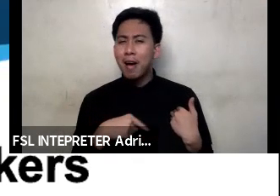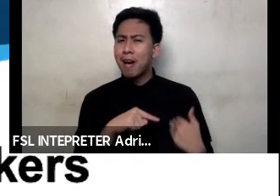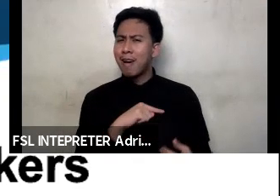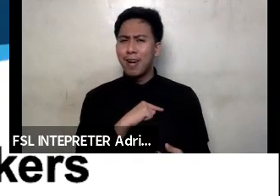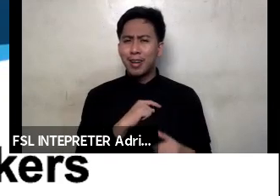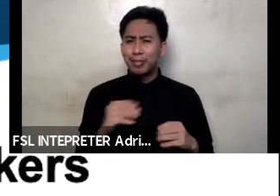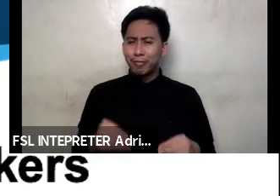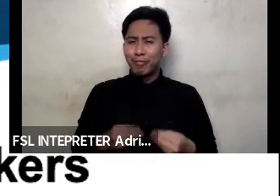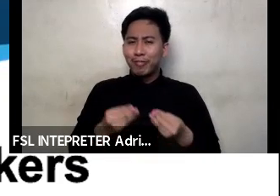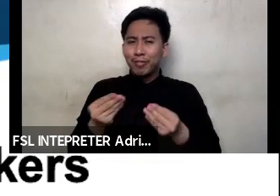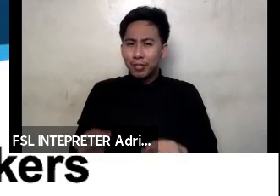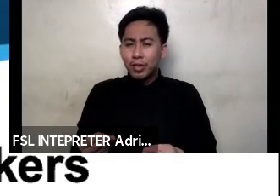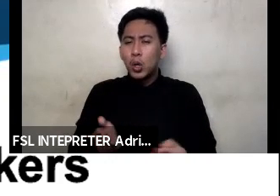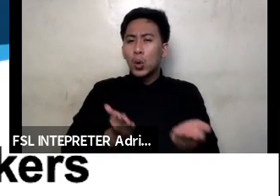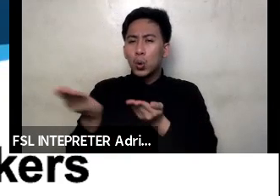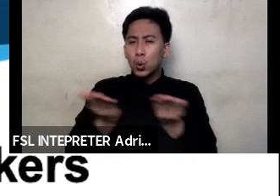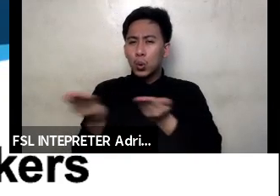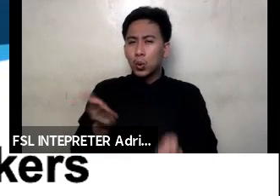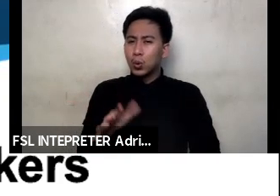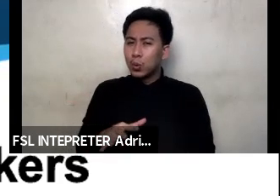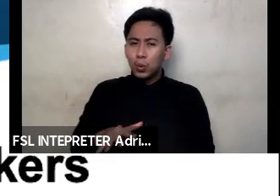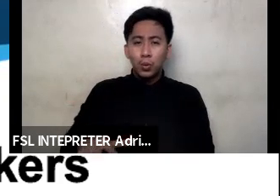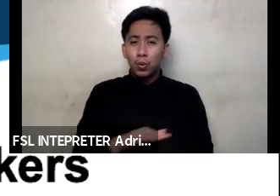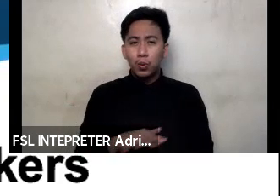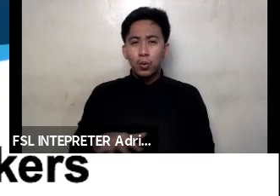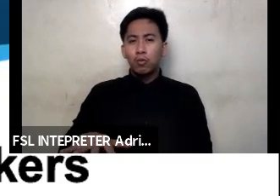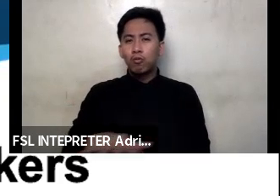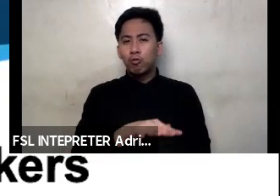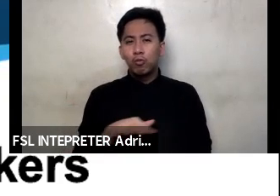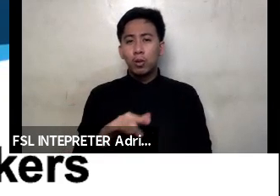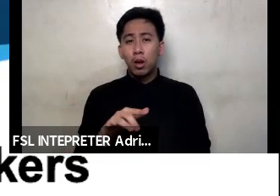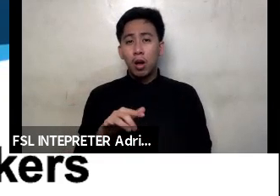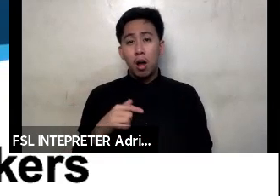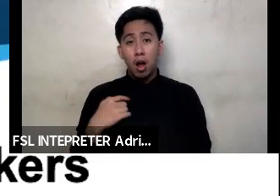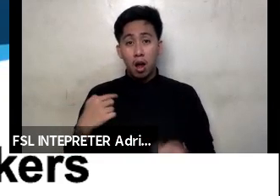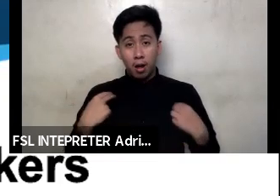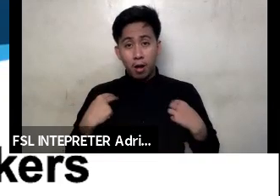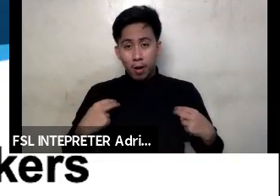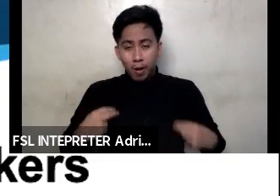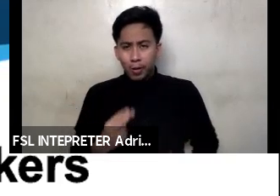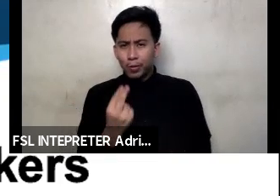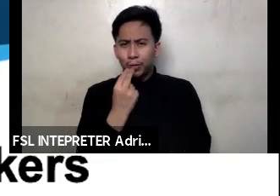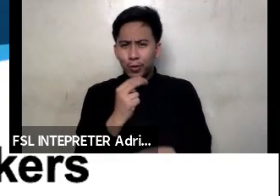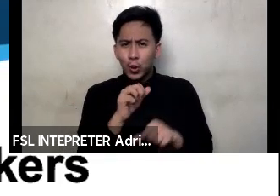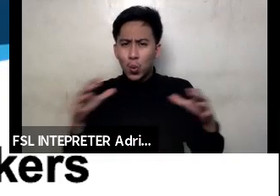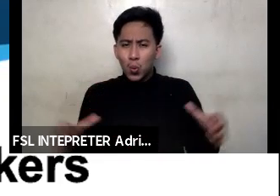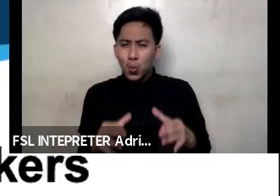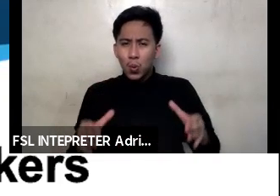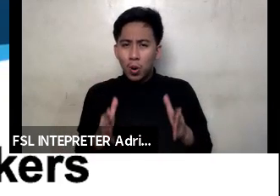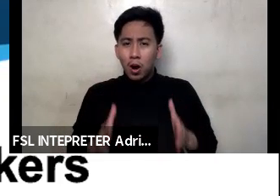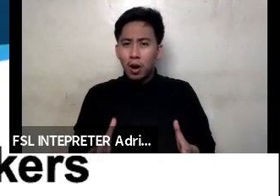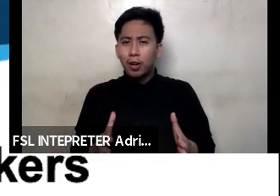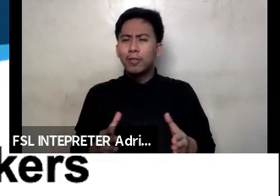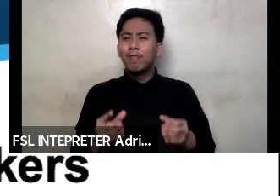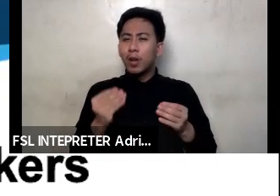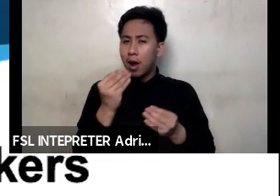pagbibigay ng serbisyo. Patuloy pa rin ang ating health and nutrition workers sa pagbibigay sa